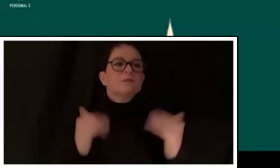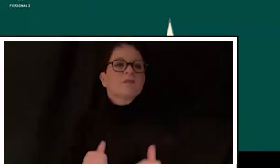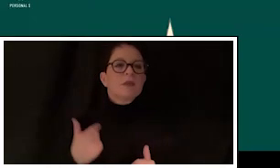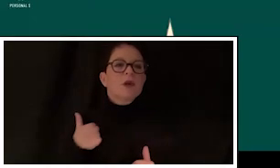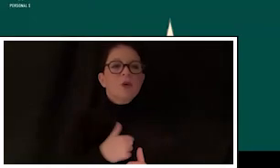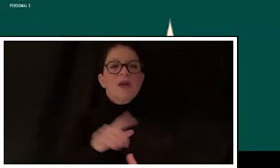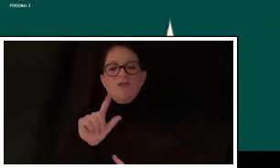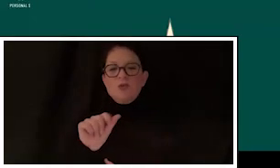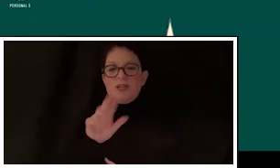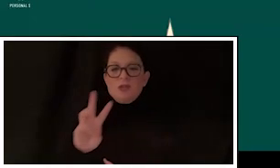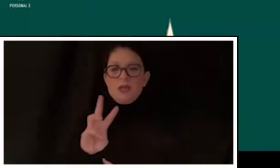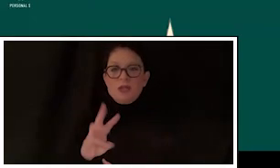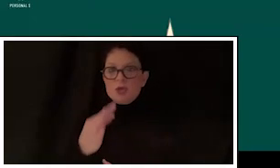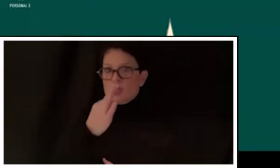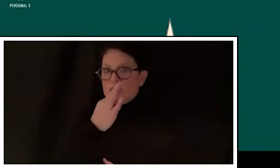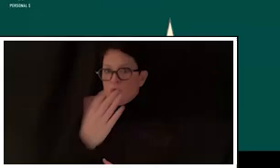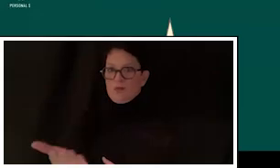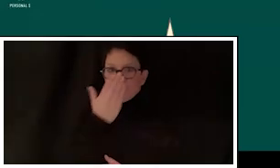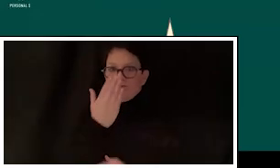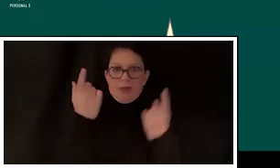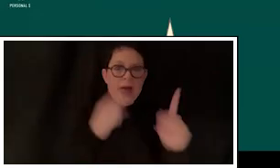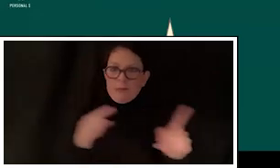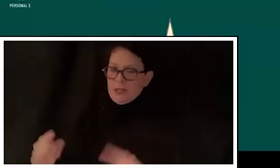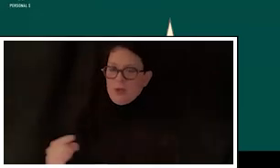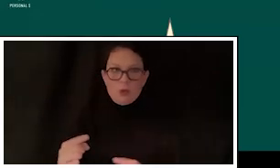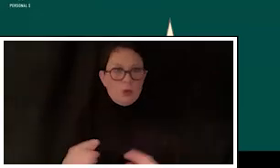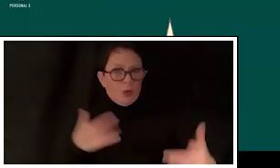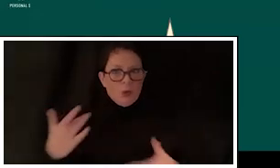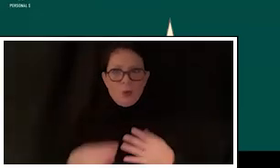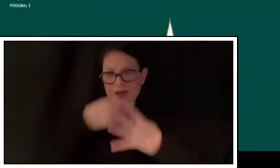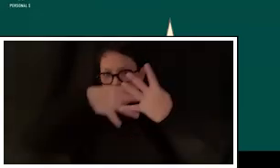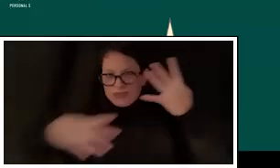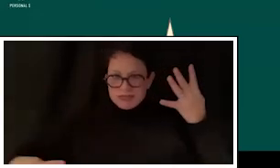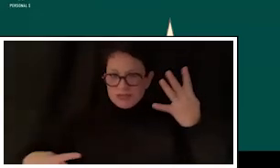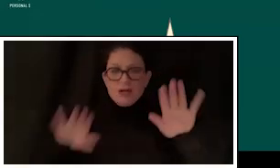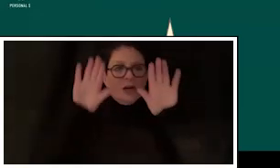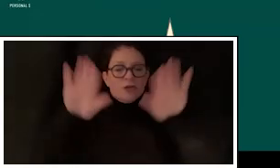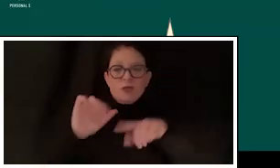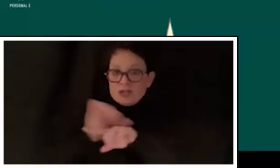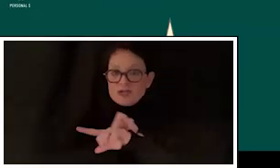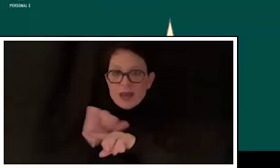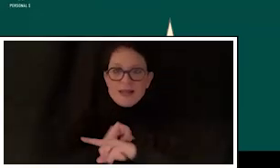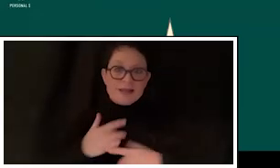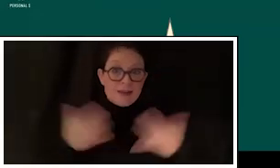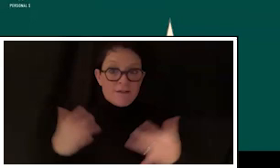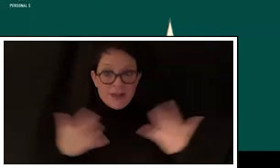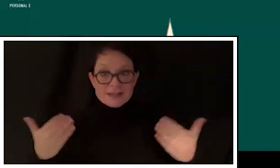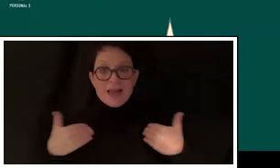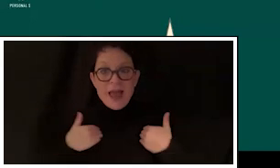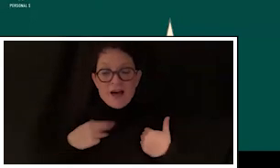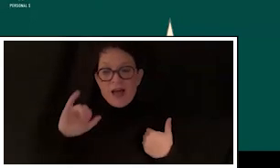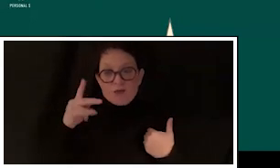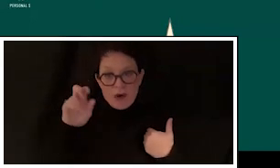We've got 2026 rolling in very soon, and we've got quite the lineup. Some great trainings and events at